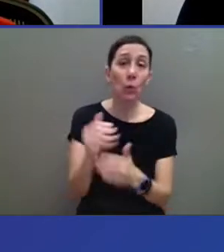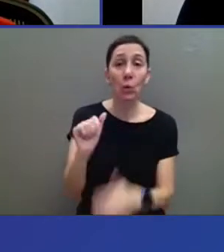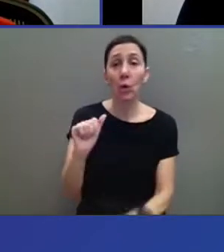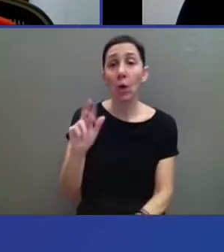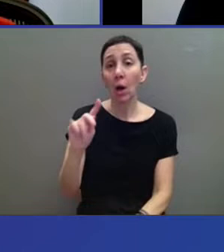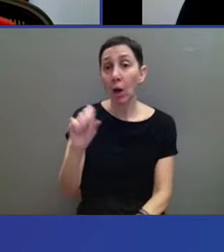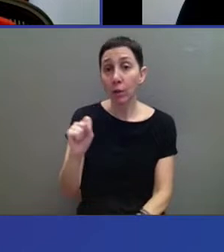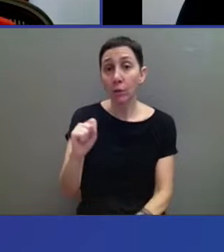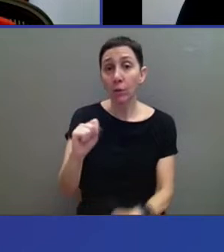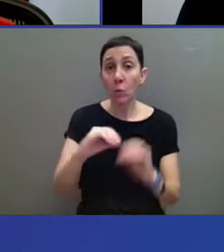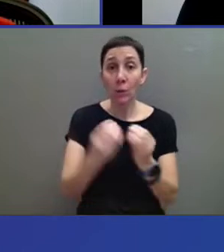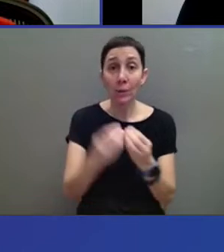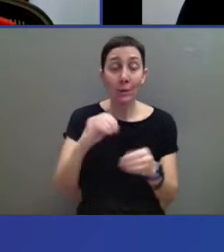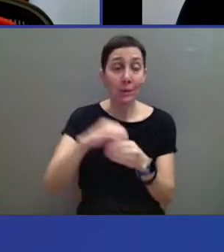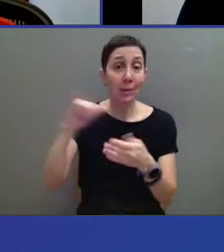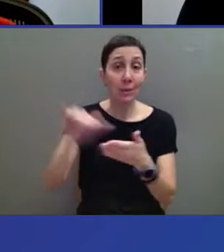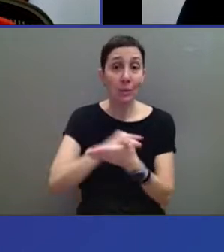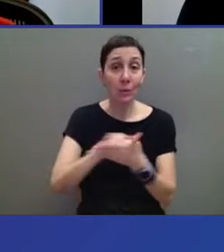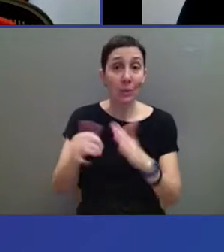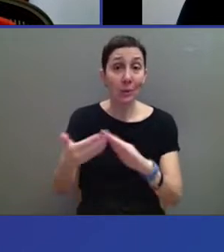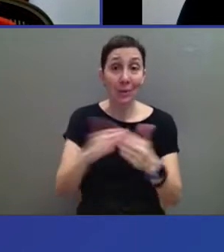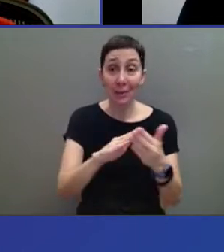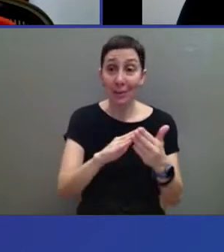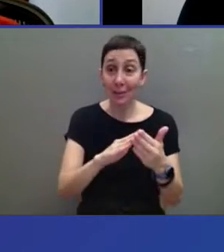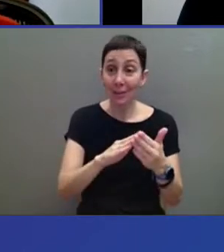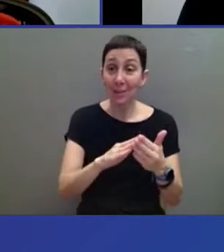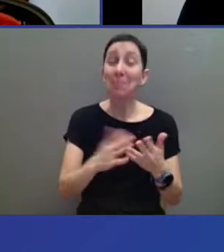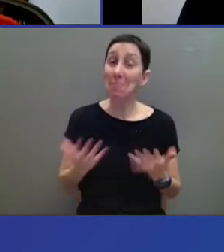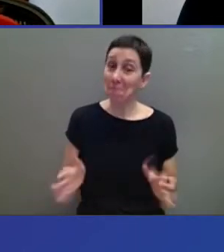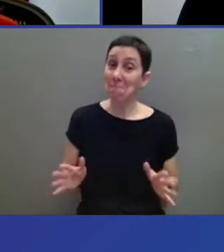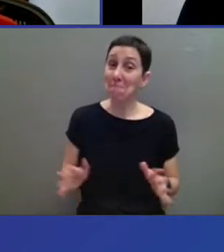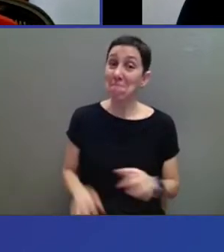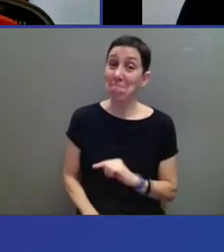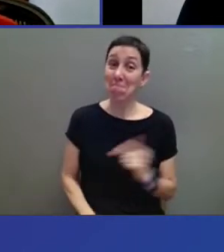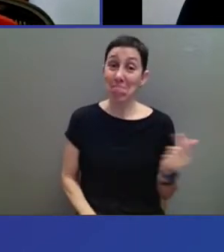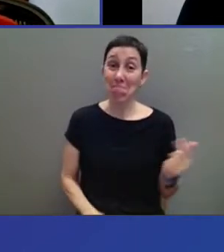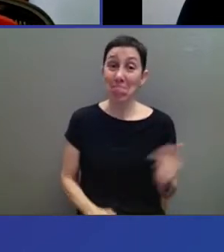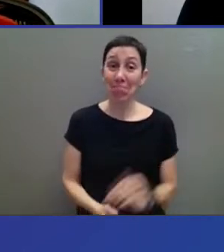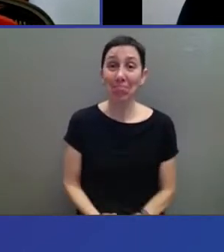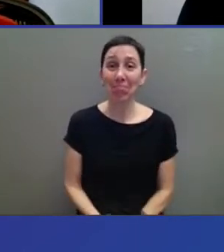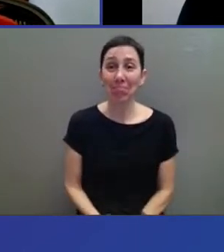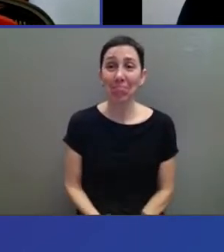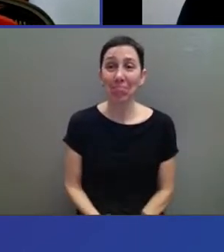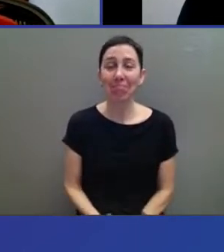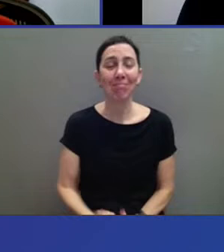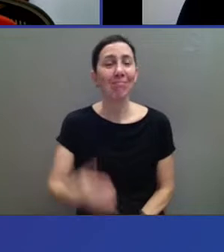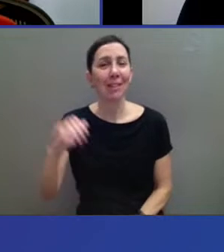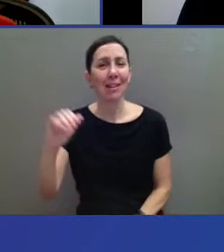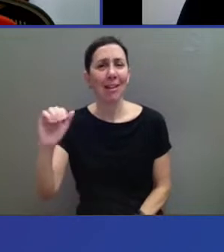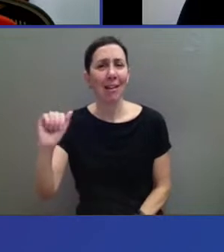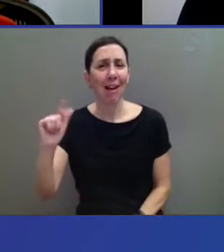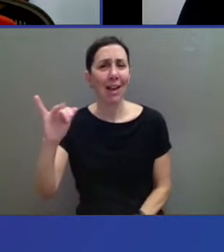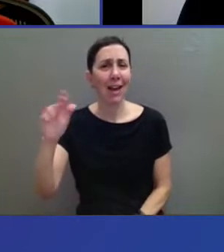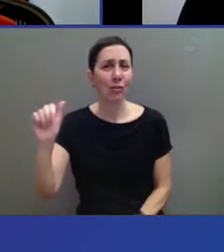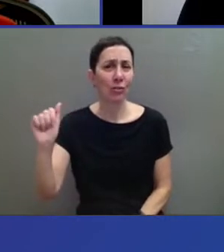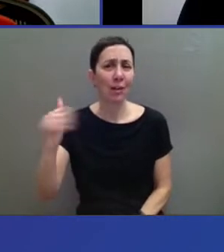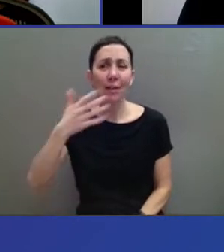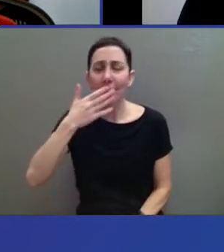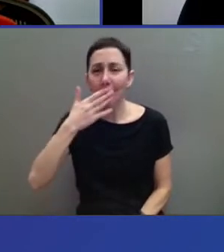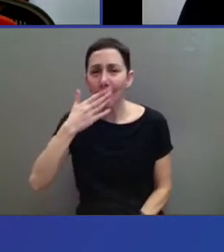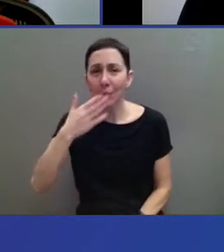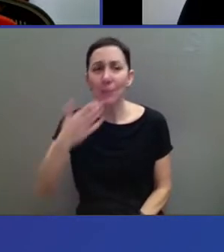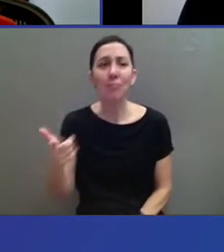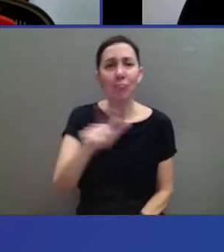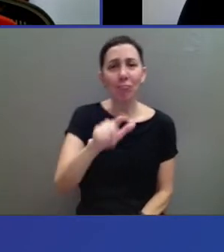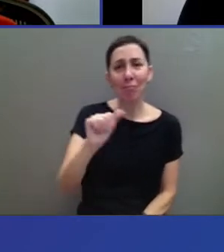in New York City. So I'll end it right there. Thank you. Thank you so much, Michelle.